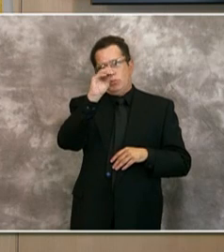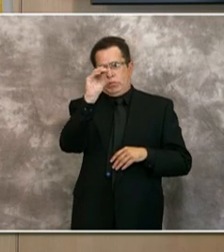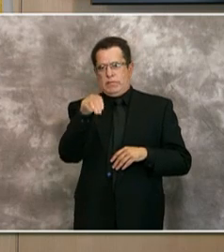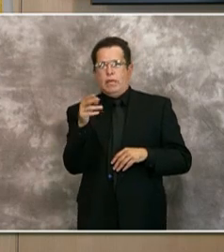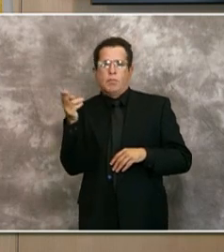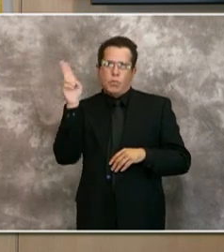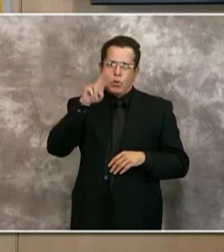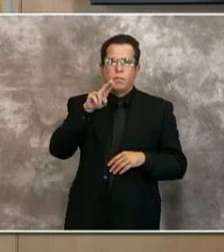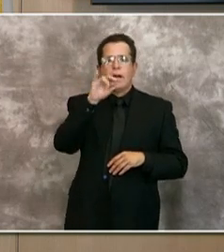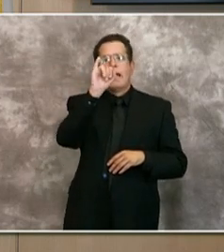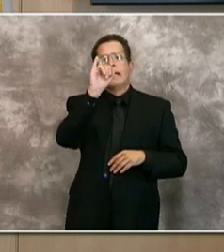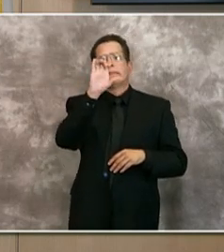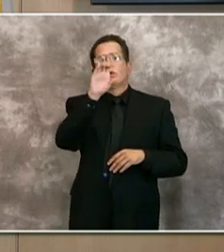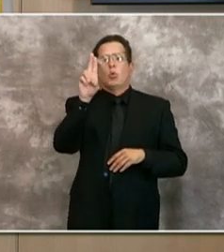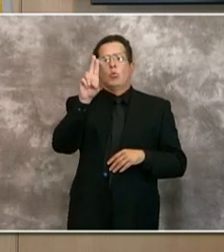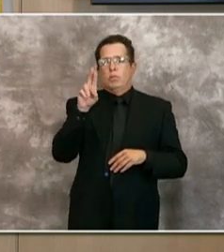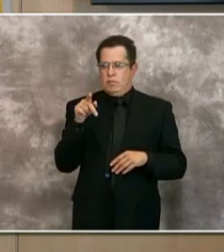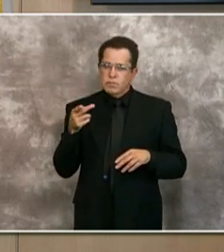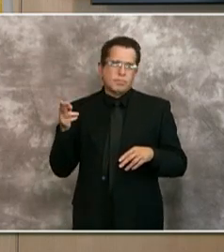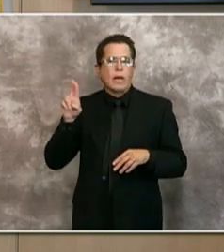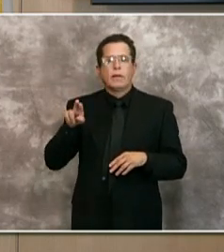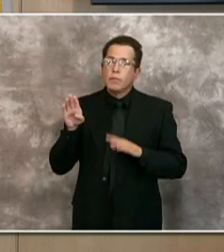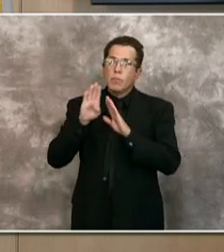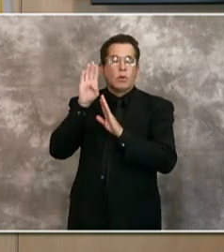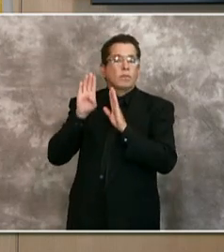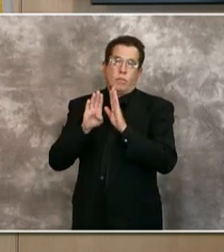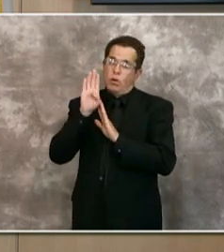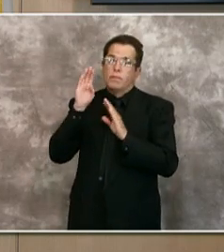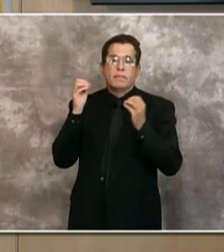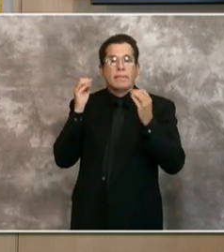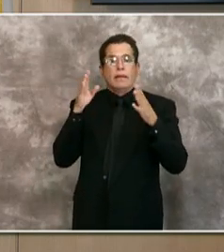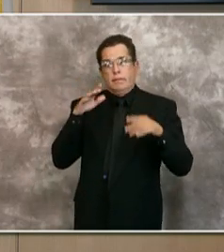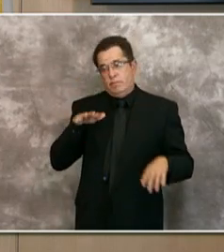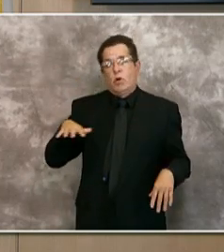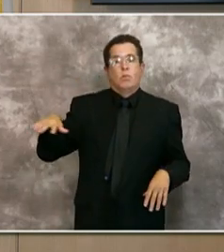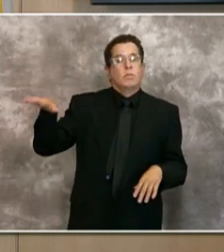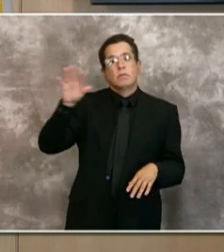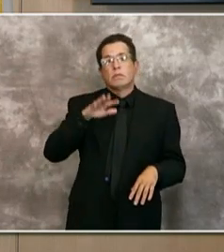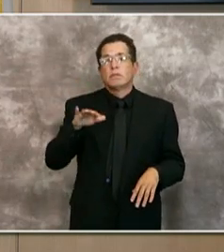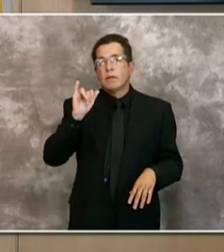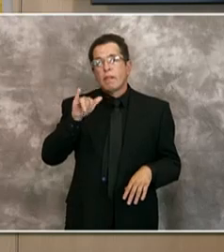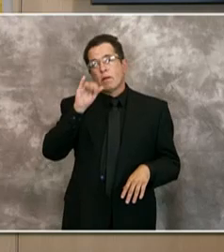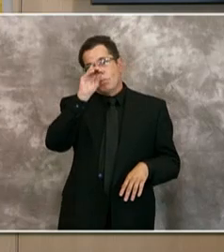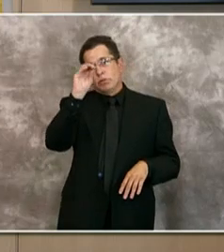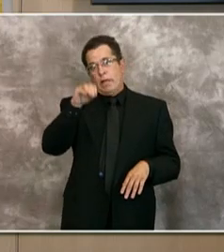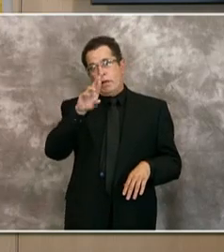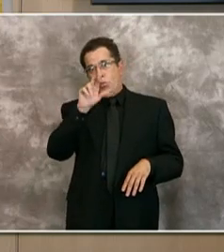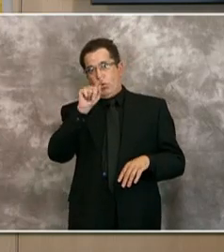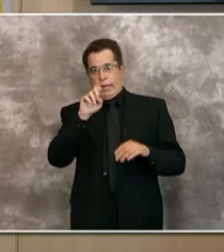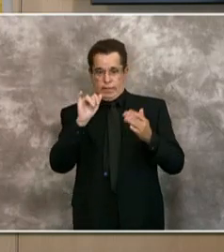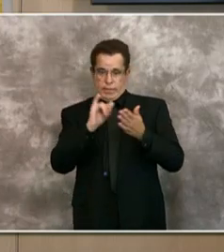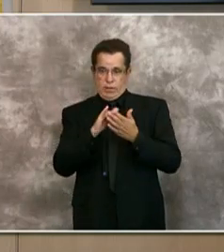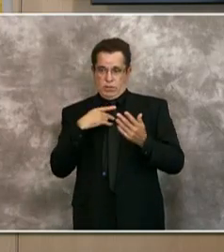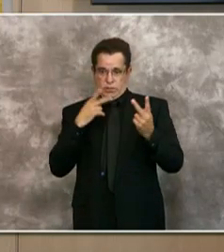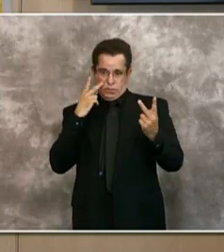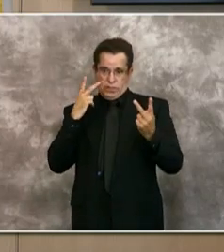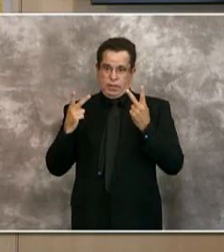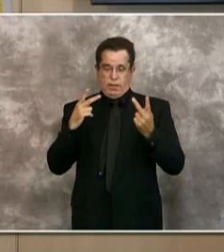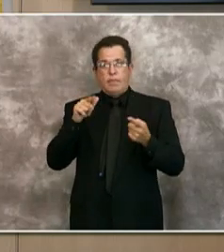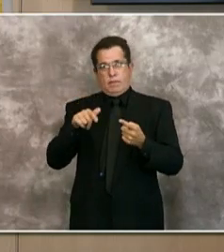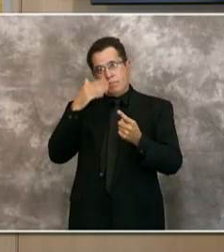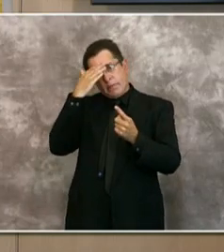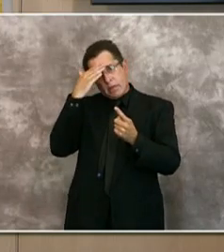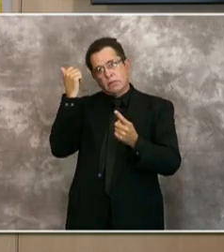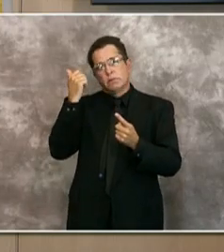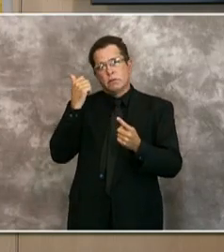in ICU patients with COVID-19 in the last 6 weeks. The rate of rise of hospitalizations is being attributed